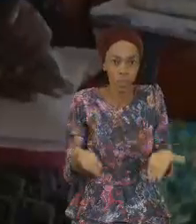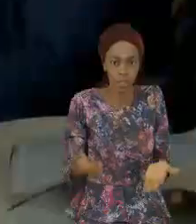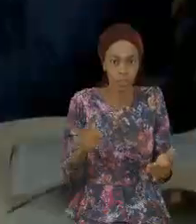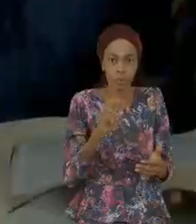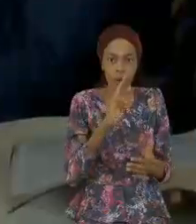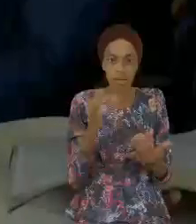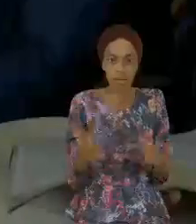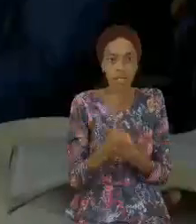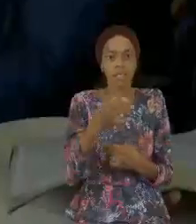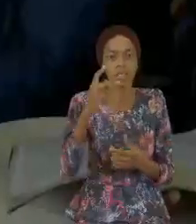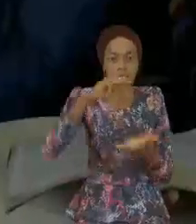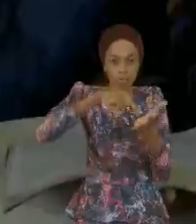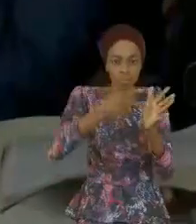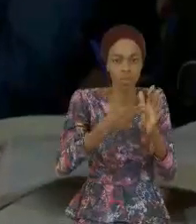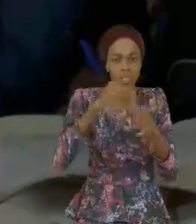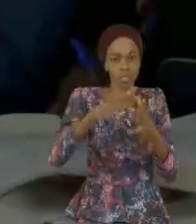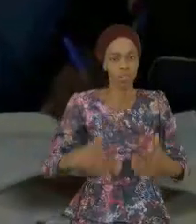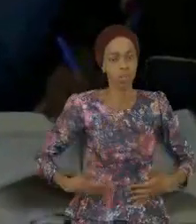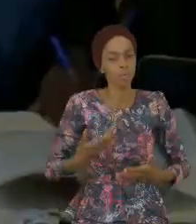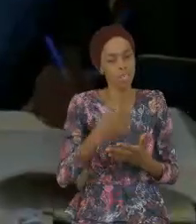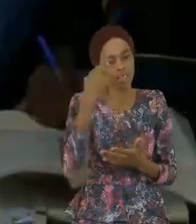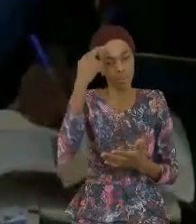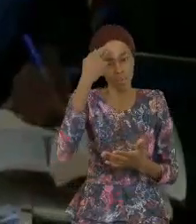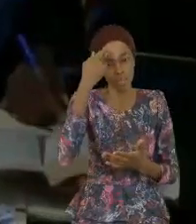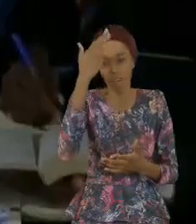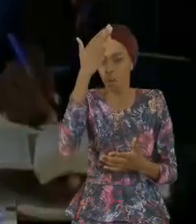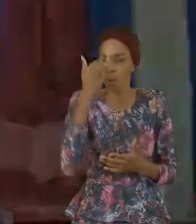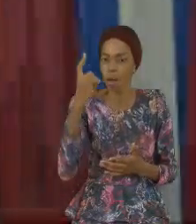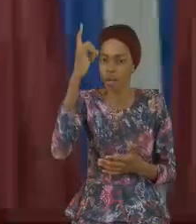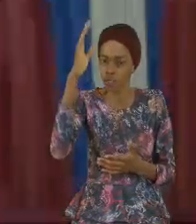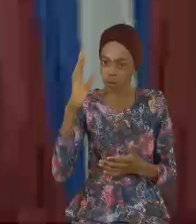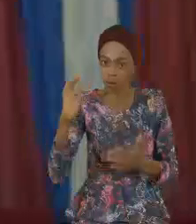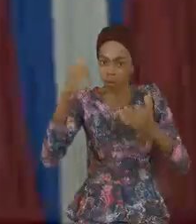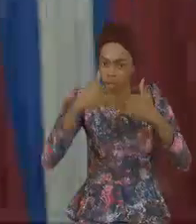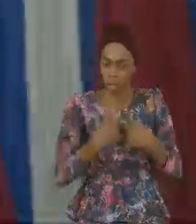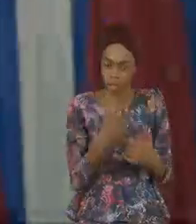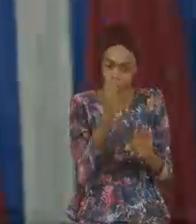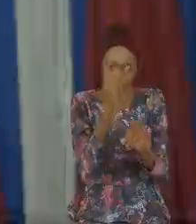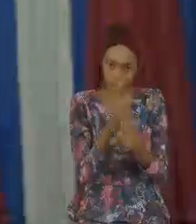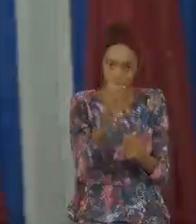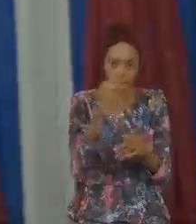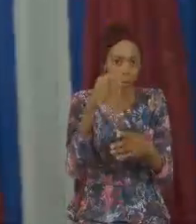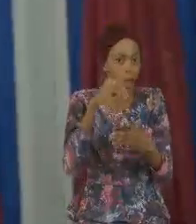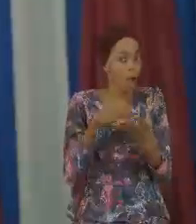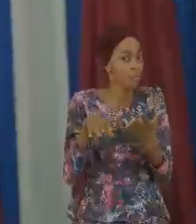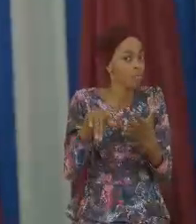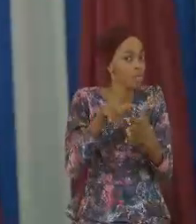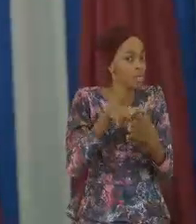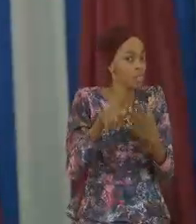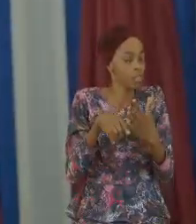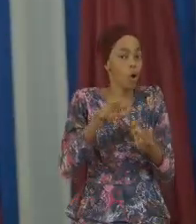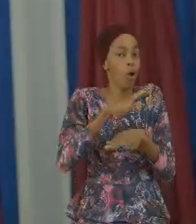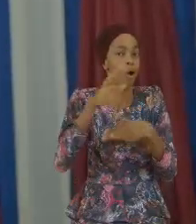your life. There's a reason why God has preserved you in the midst of all